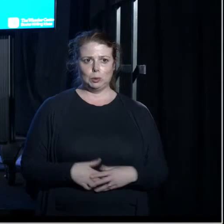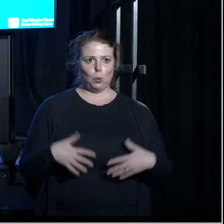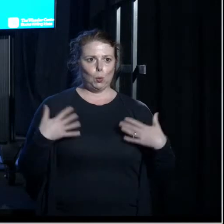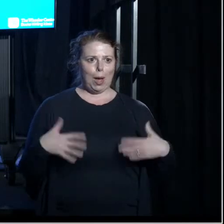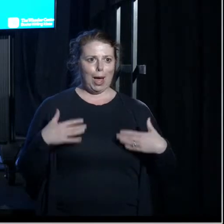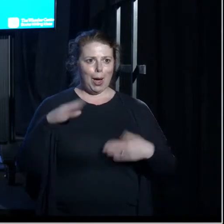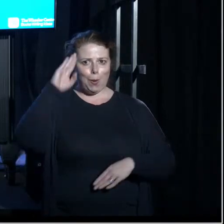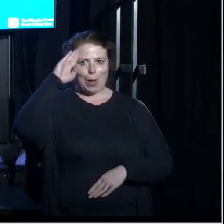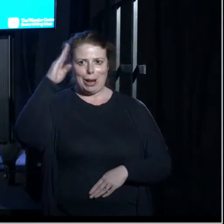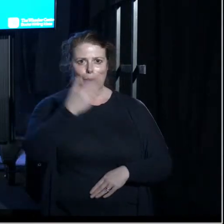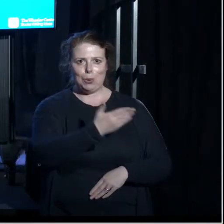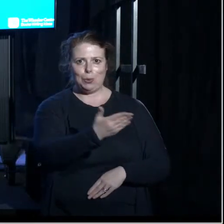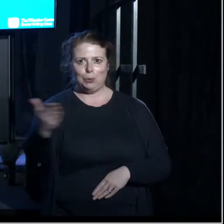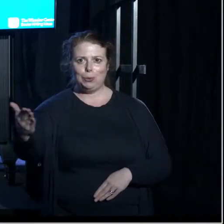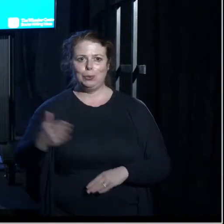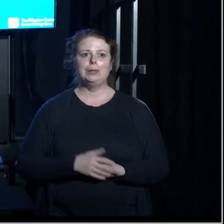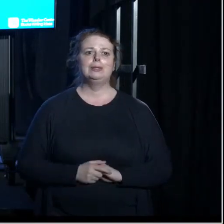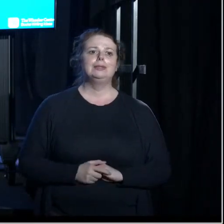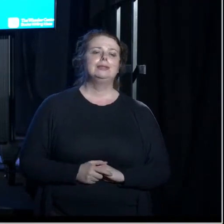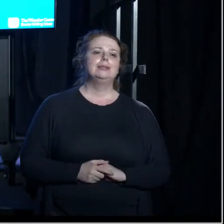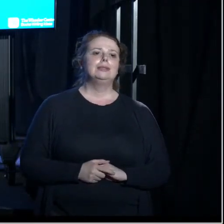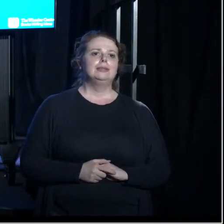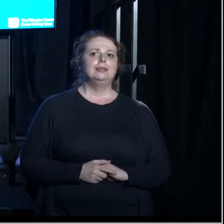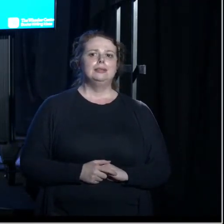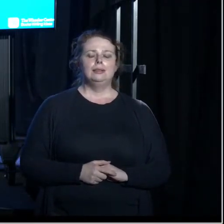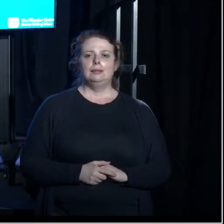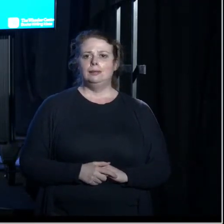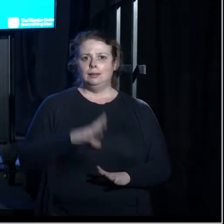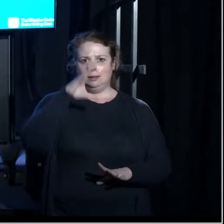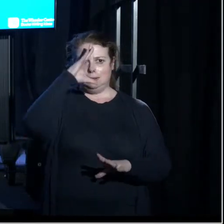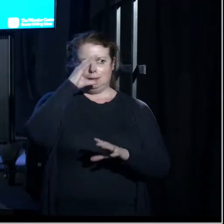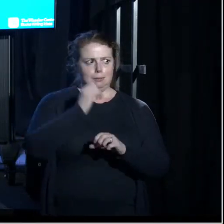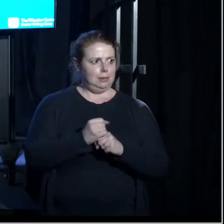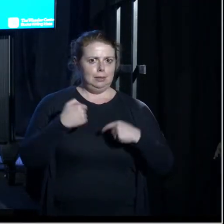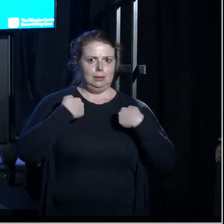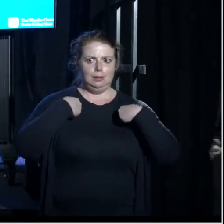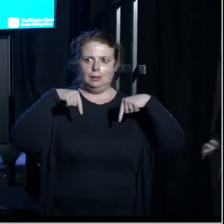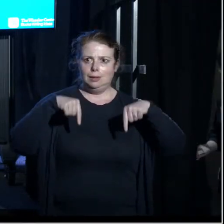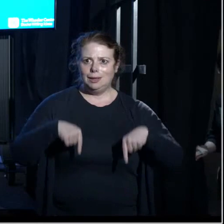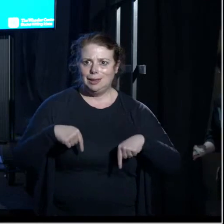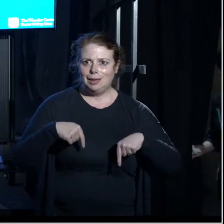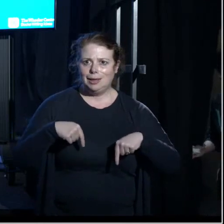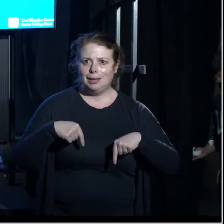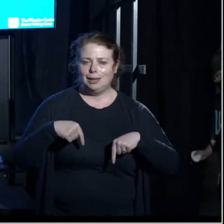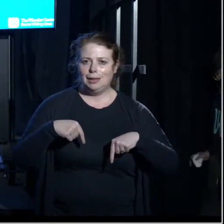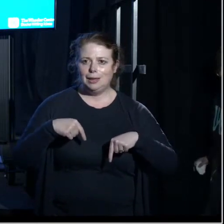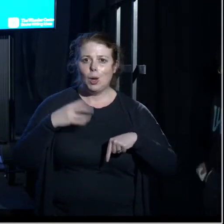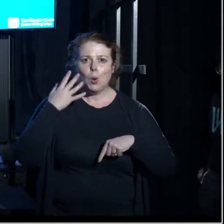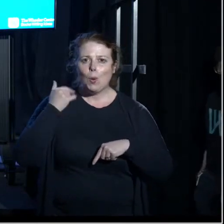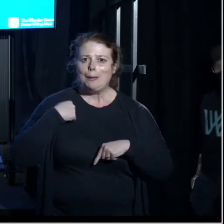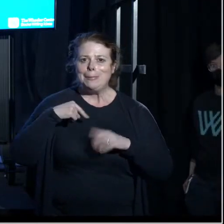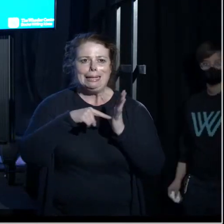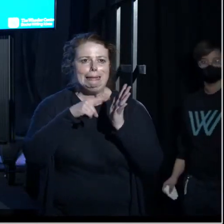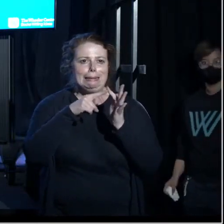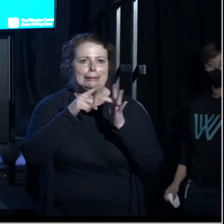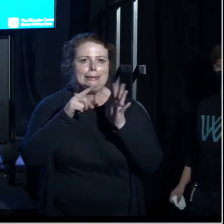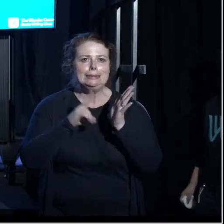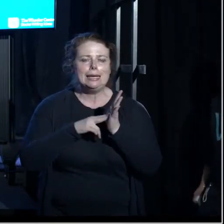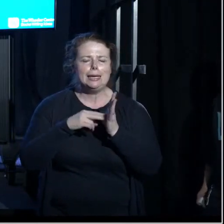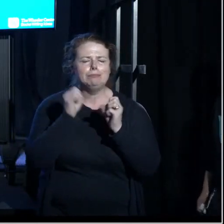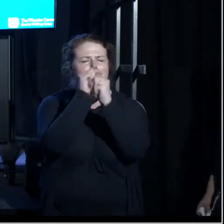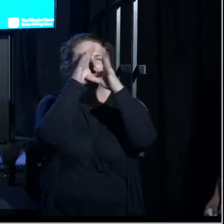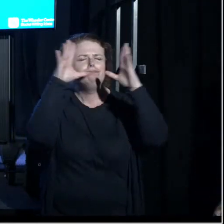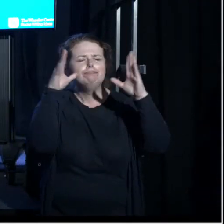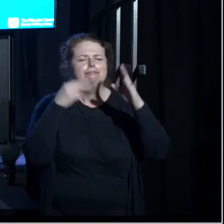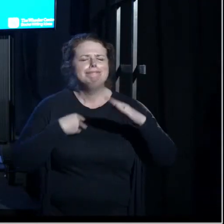Wow, hello everyone. I can't believe that I'm up here. I've wanted to stand up here since I was a teenager, so thank you so much